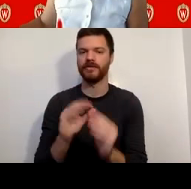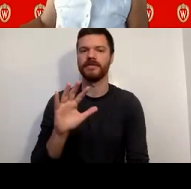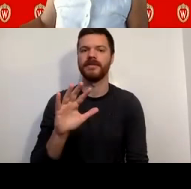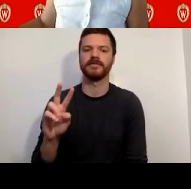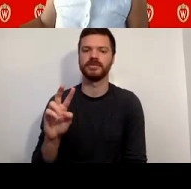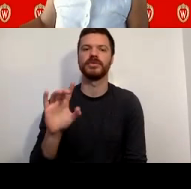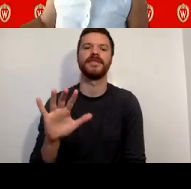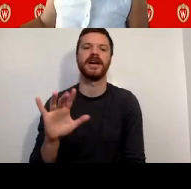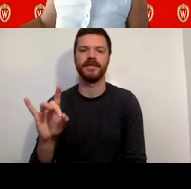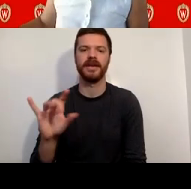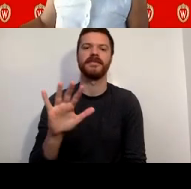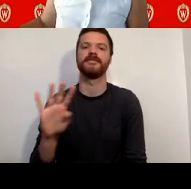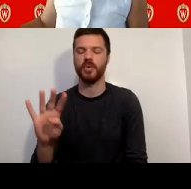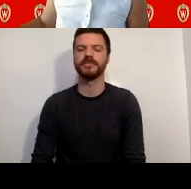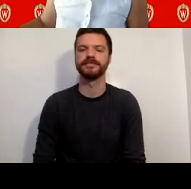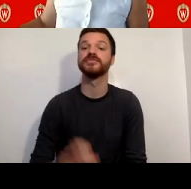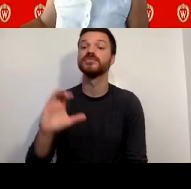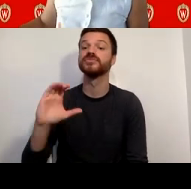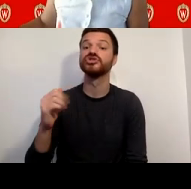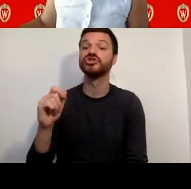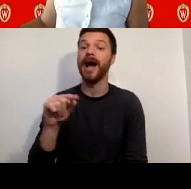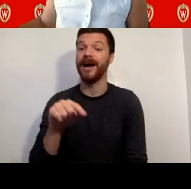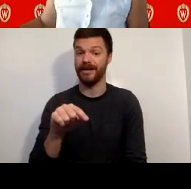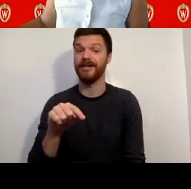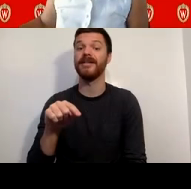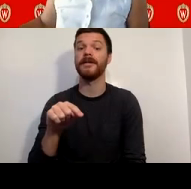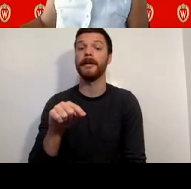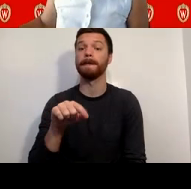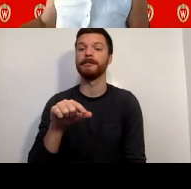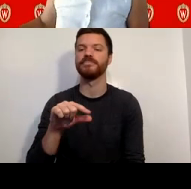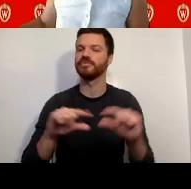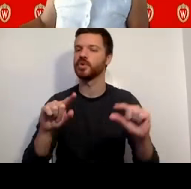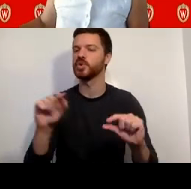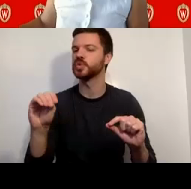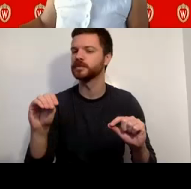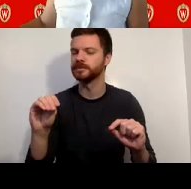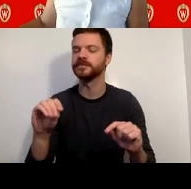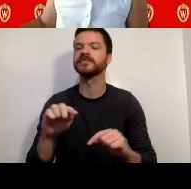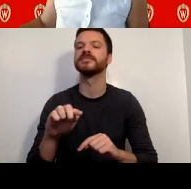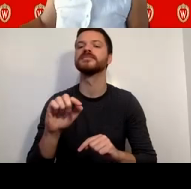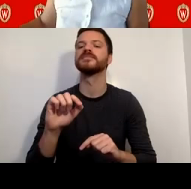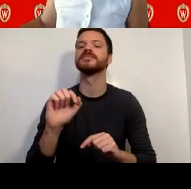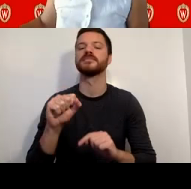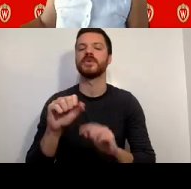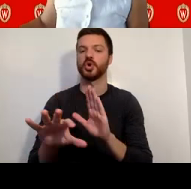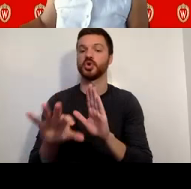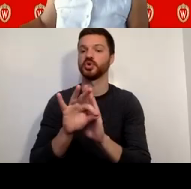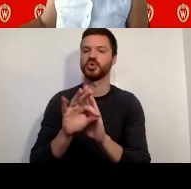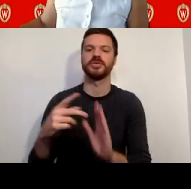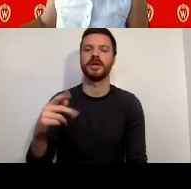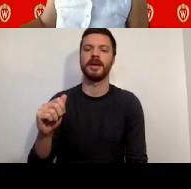825854. And in the chat function at the bottom of your Zoom screen, please choose panel